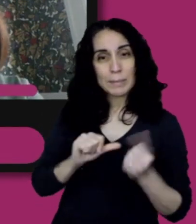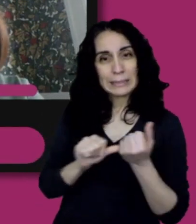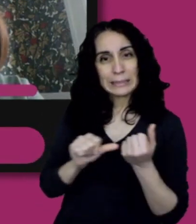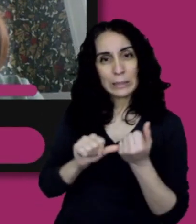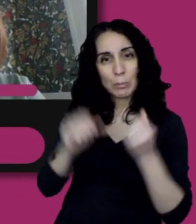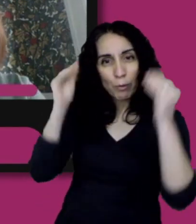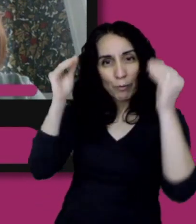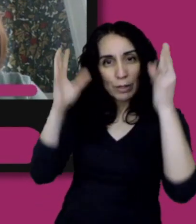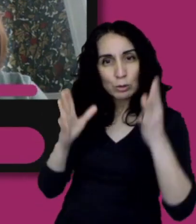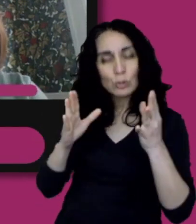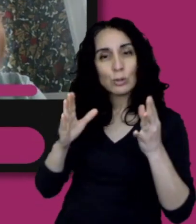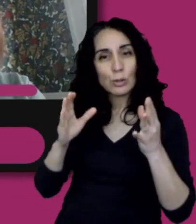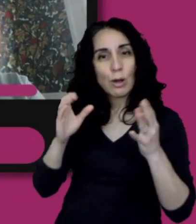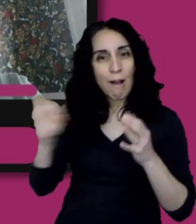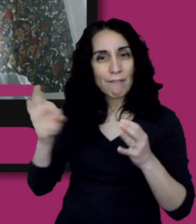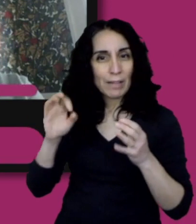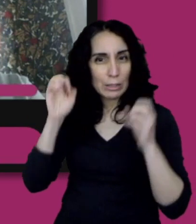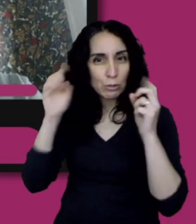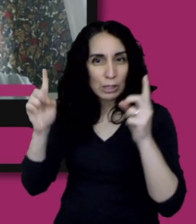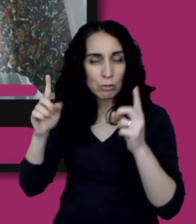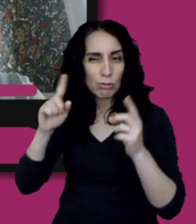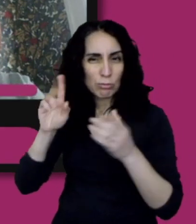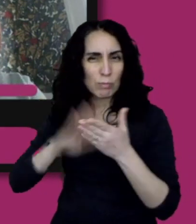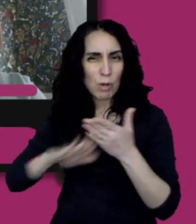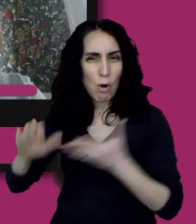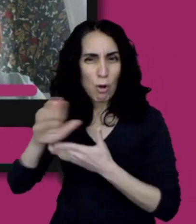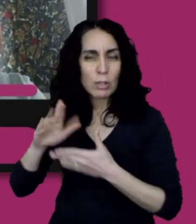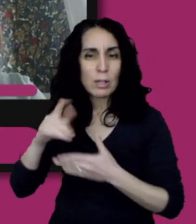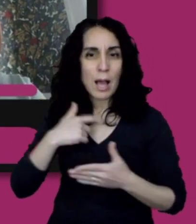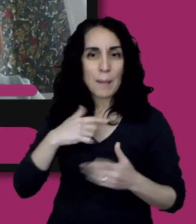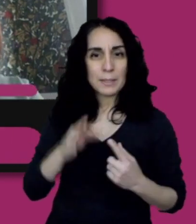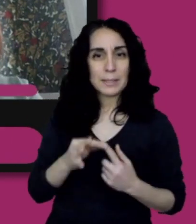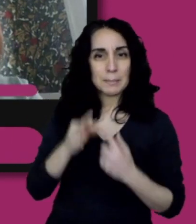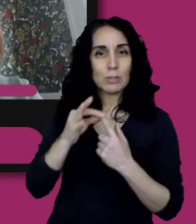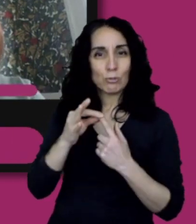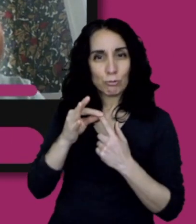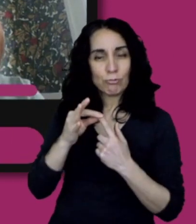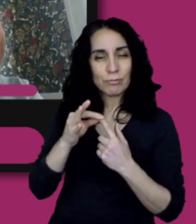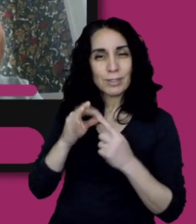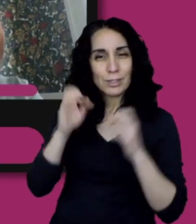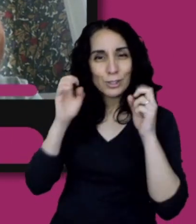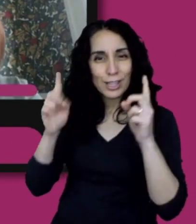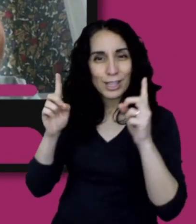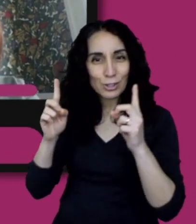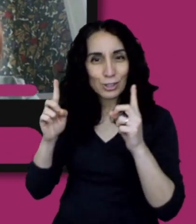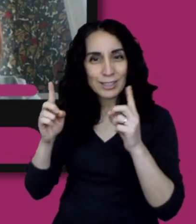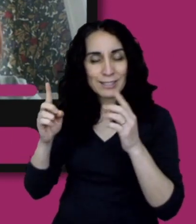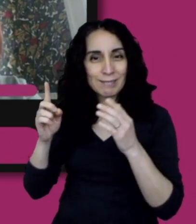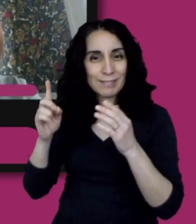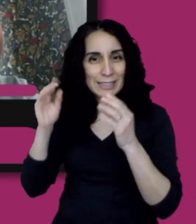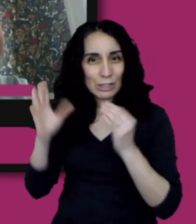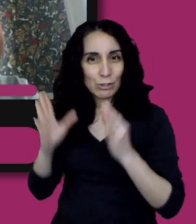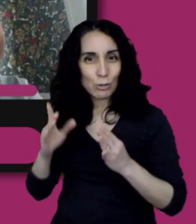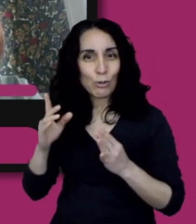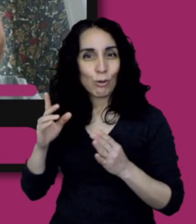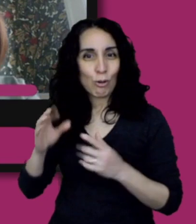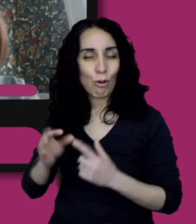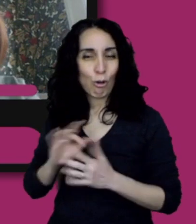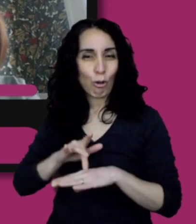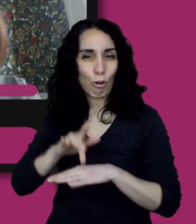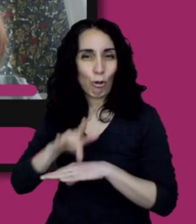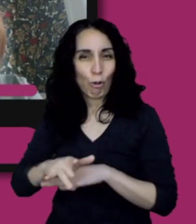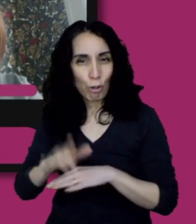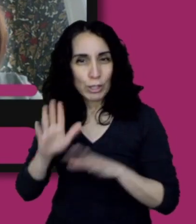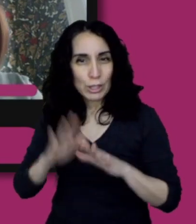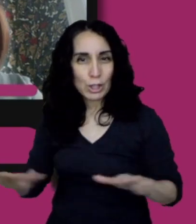professor of education. I teach in higher ed. I was a special education teacher for 10 years, early